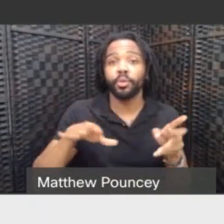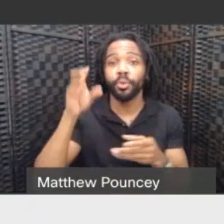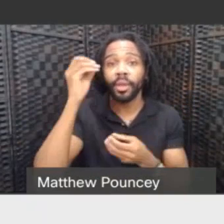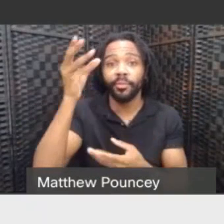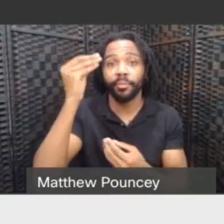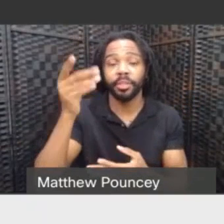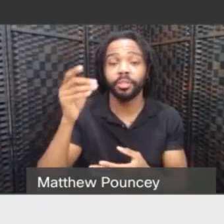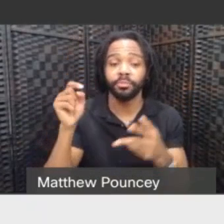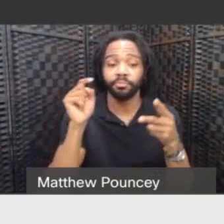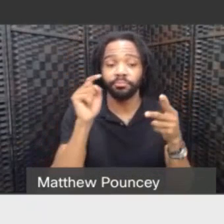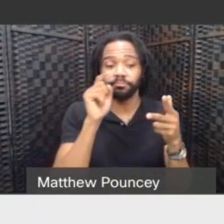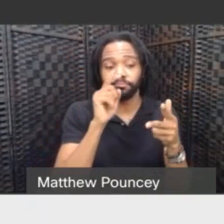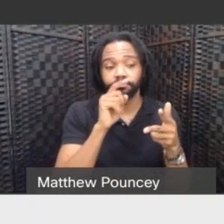the